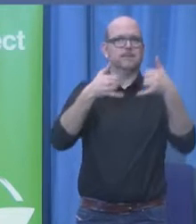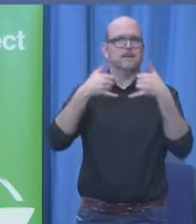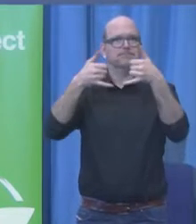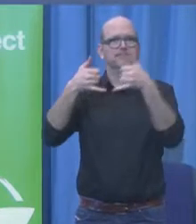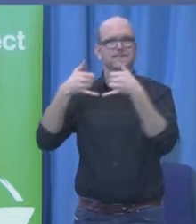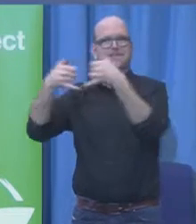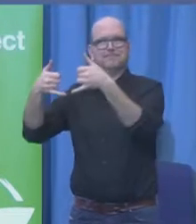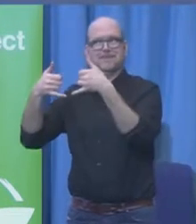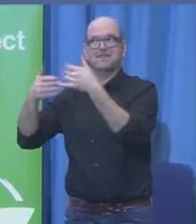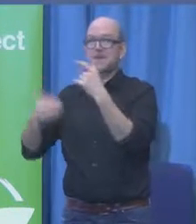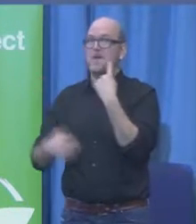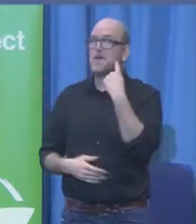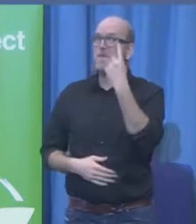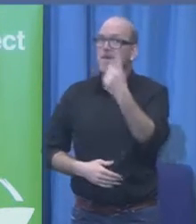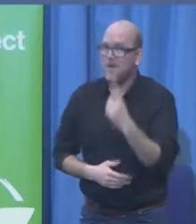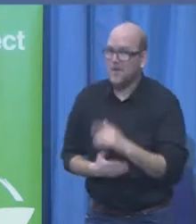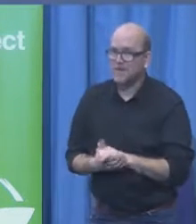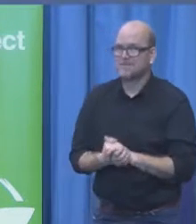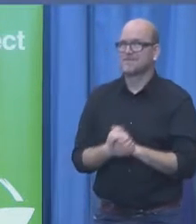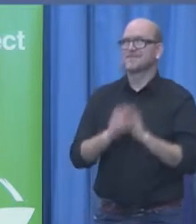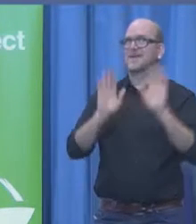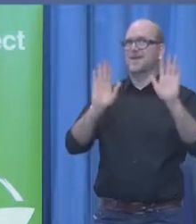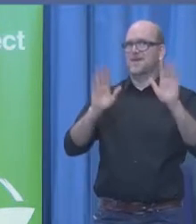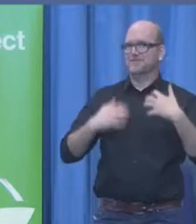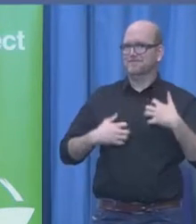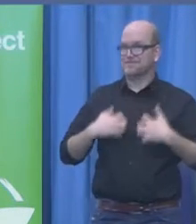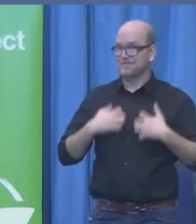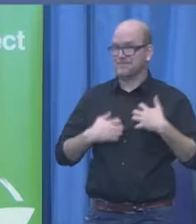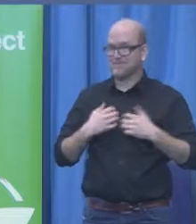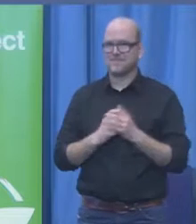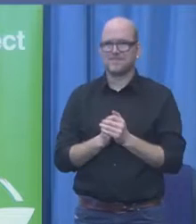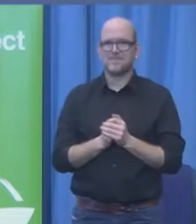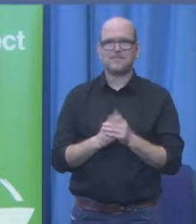I hand over to Silvia, who's co-chairing with me.